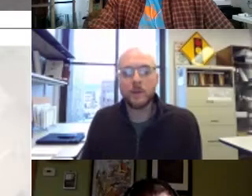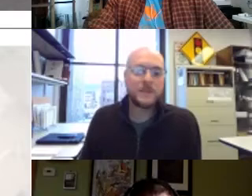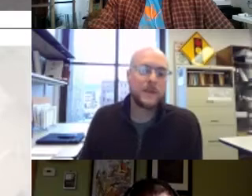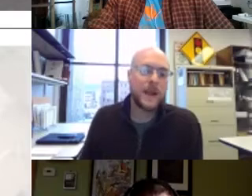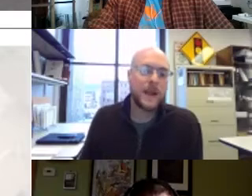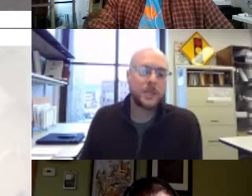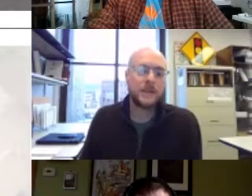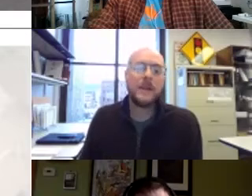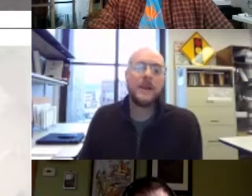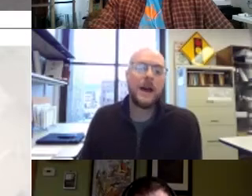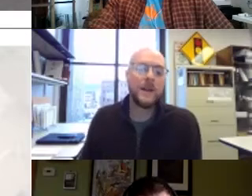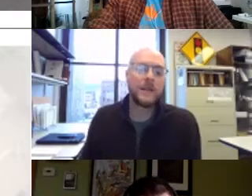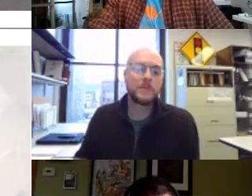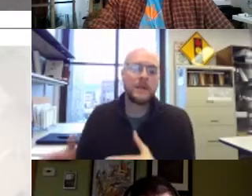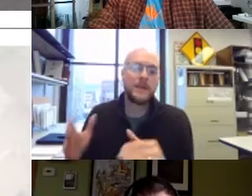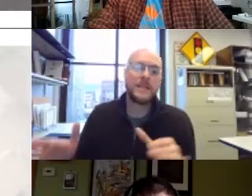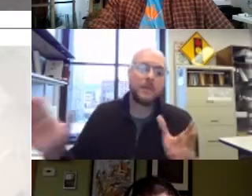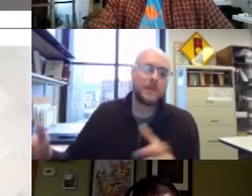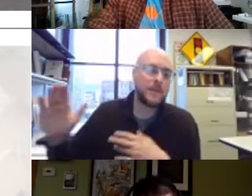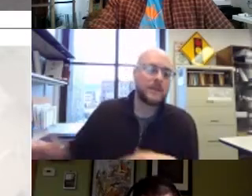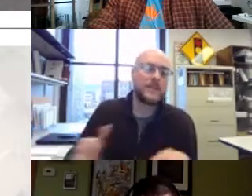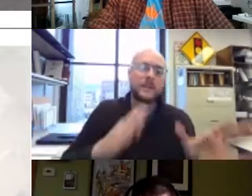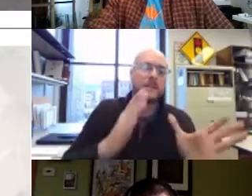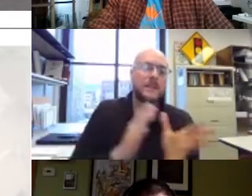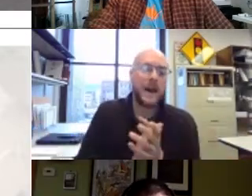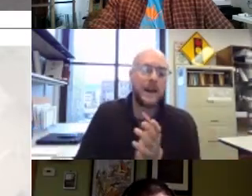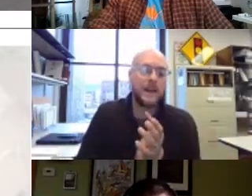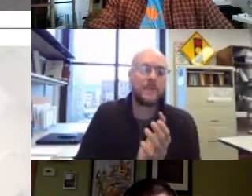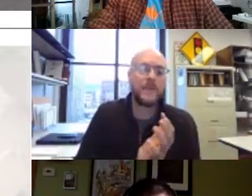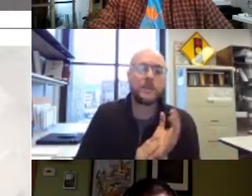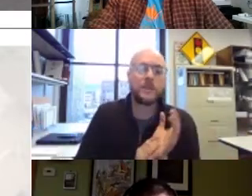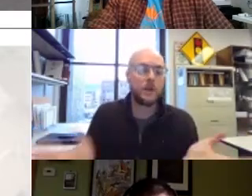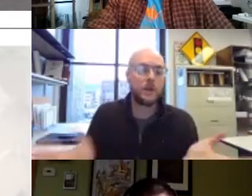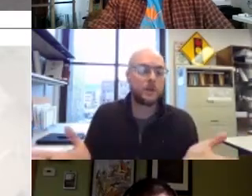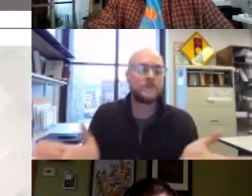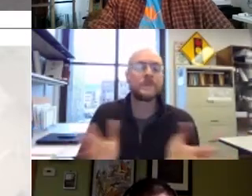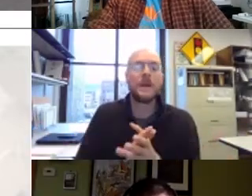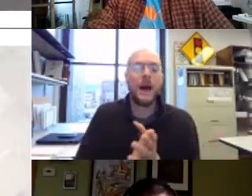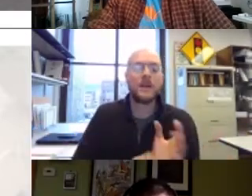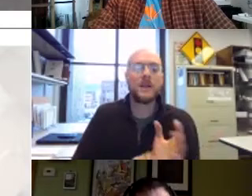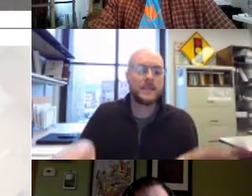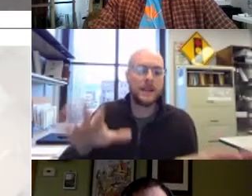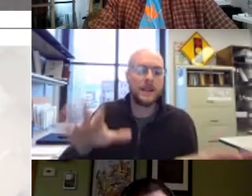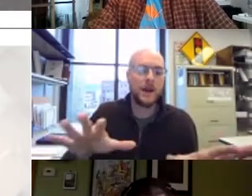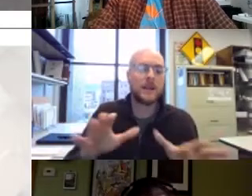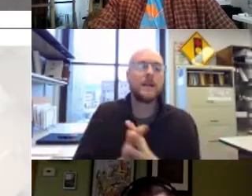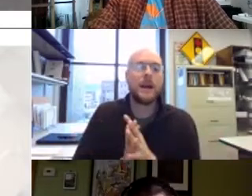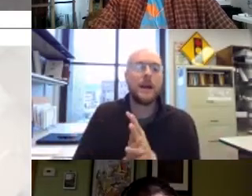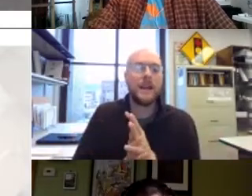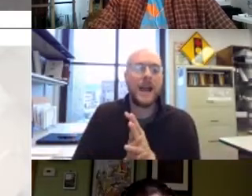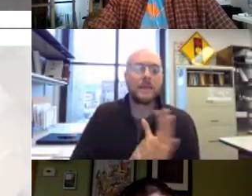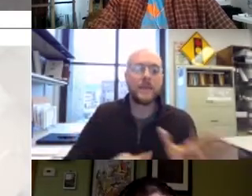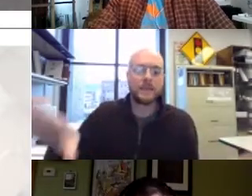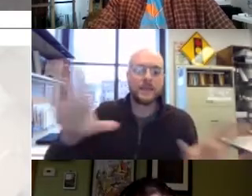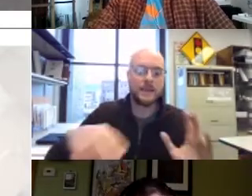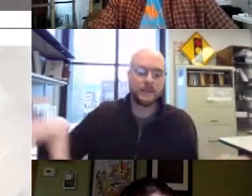going in the westbound direction, we have some treatments that would get a cyclist, if they chose, up onto the sidewalk